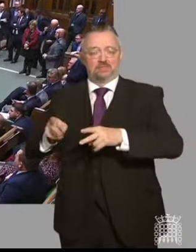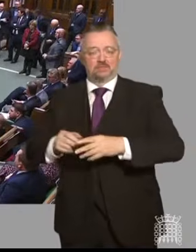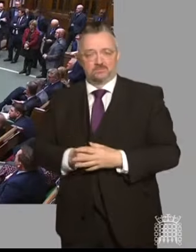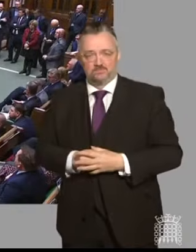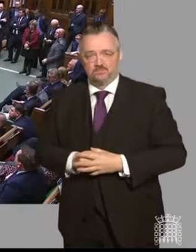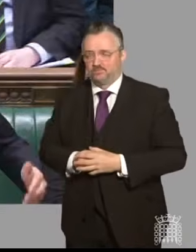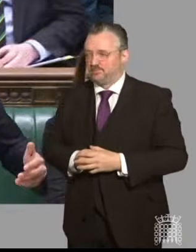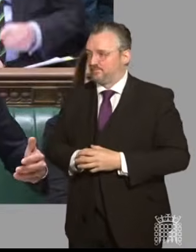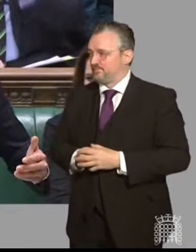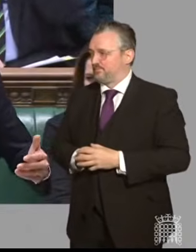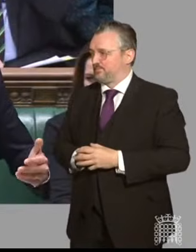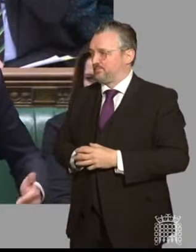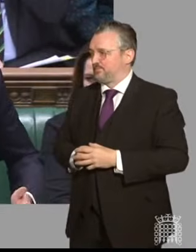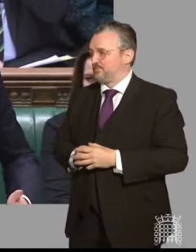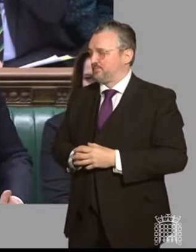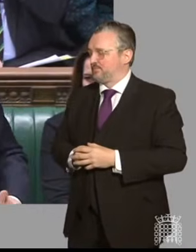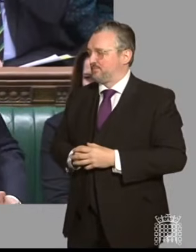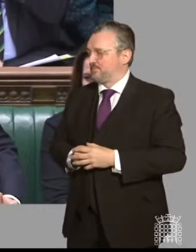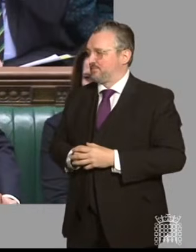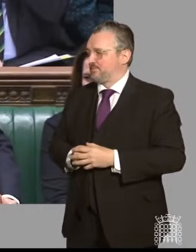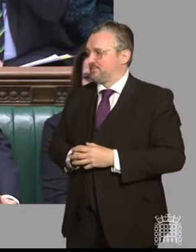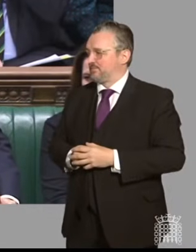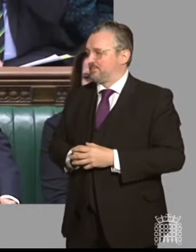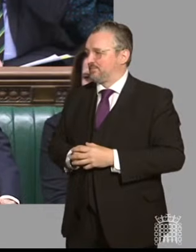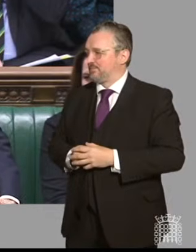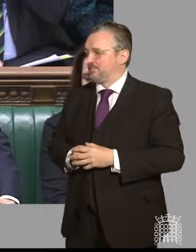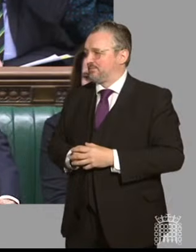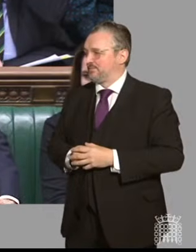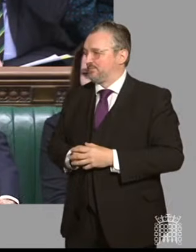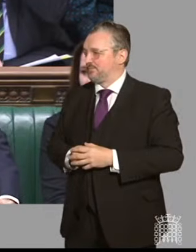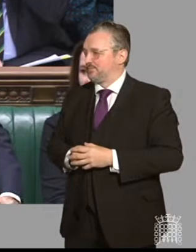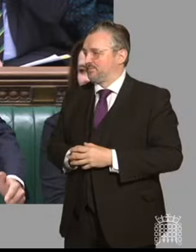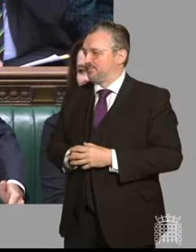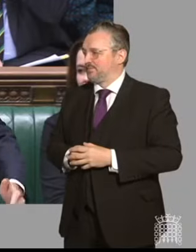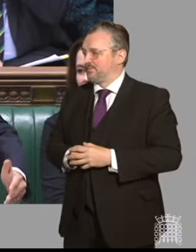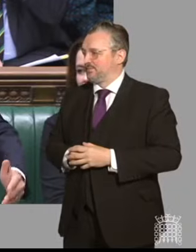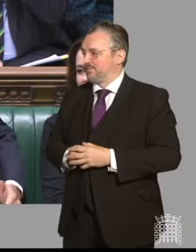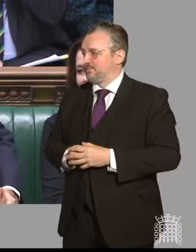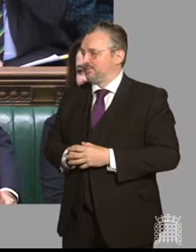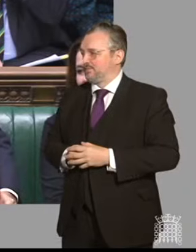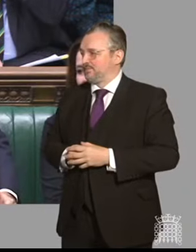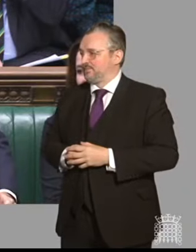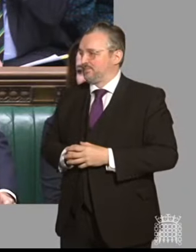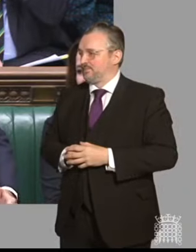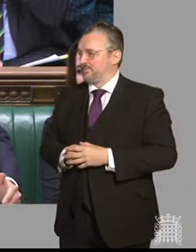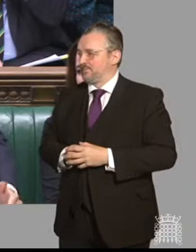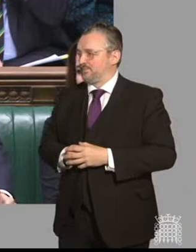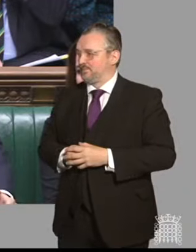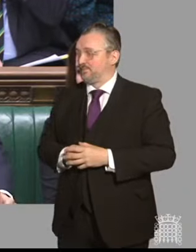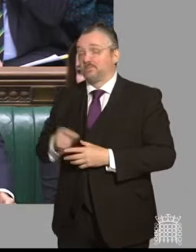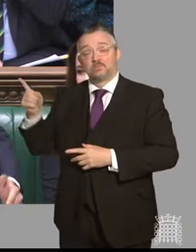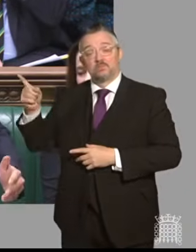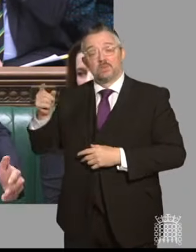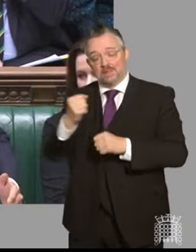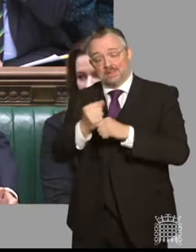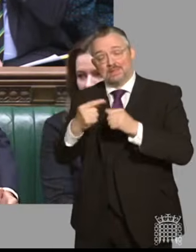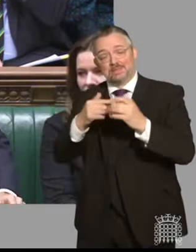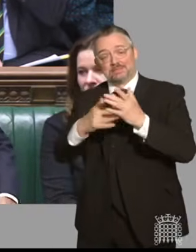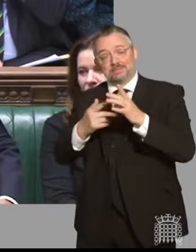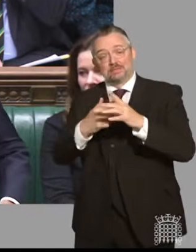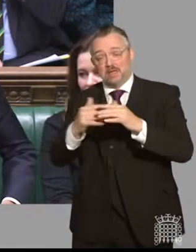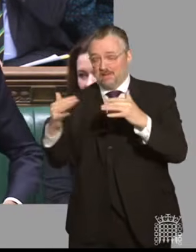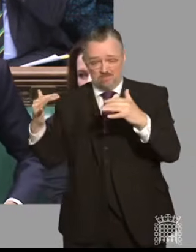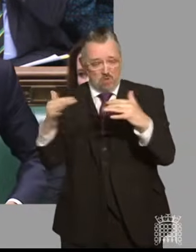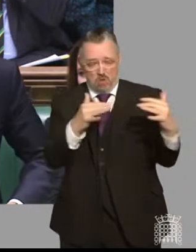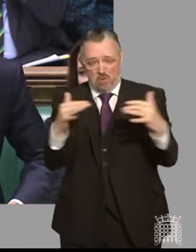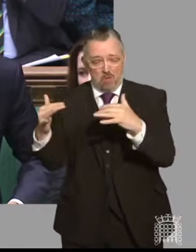Speaker, nobody wants to see the fighting in Gaza go on for a moment longer than is necessary. Nobody